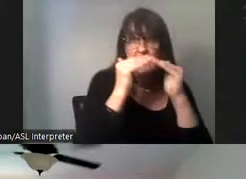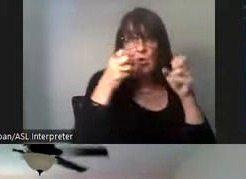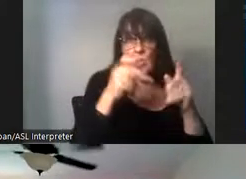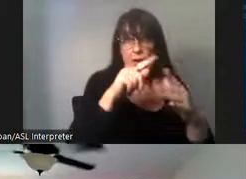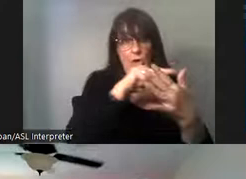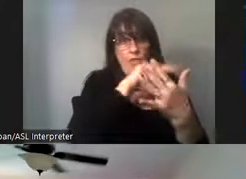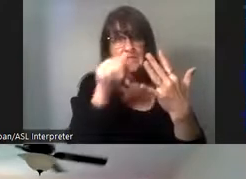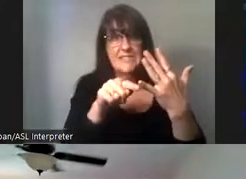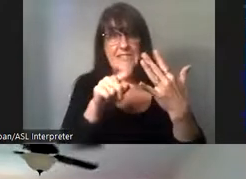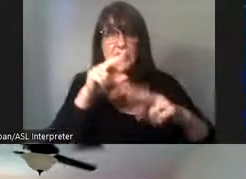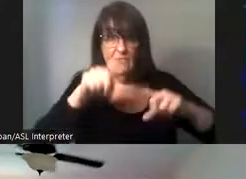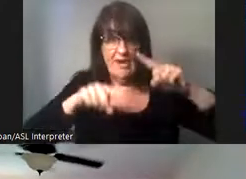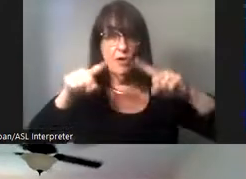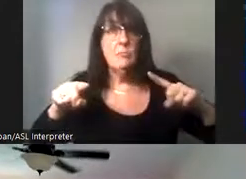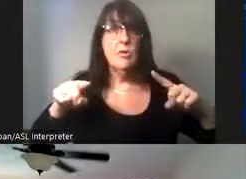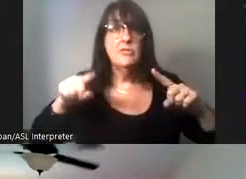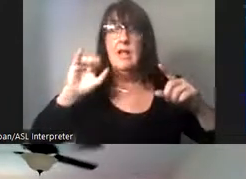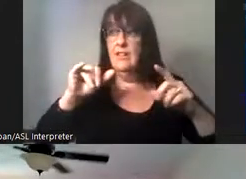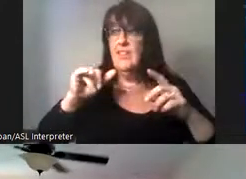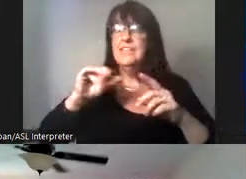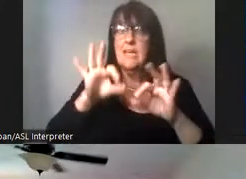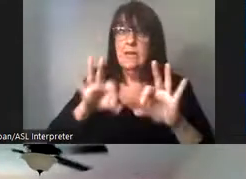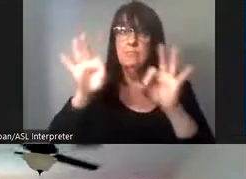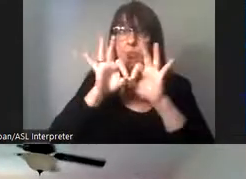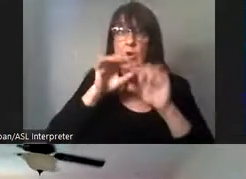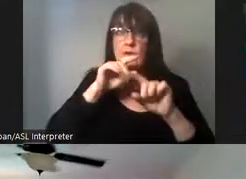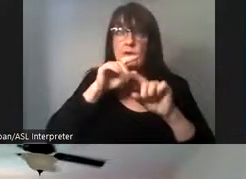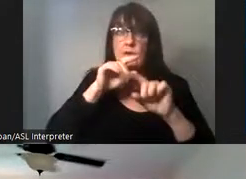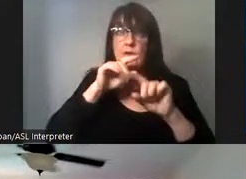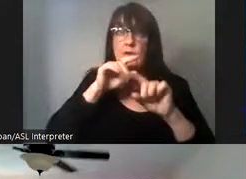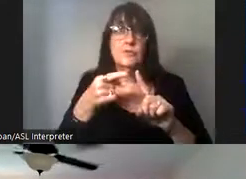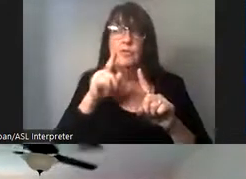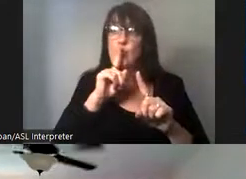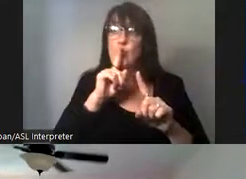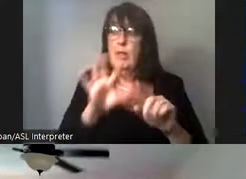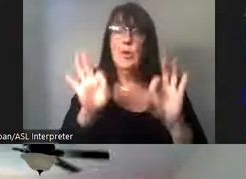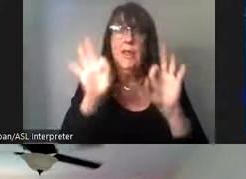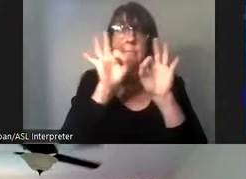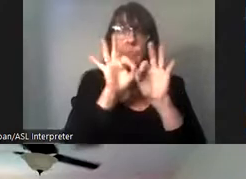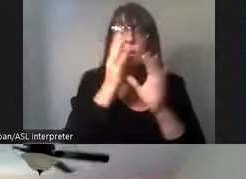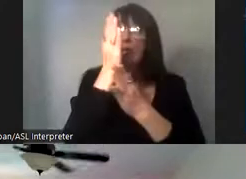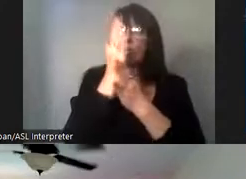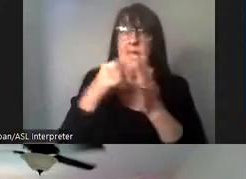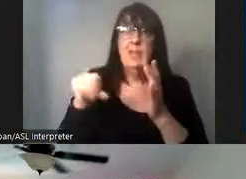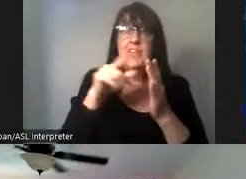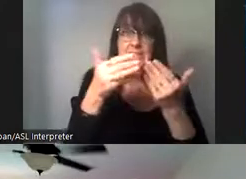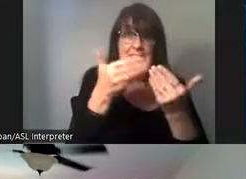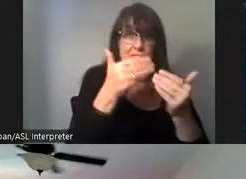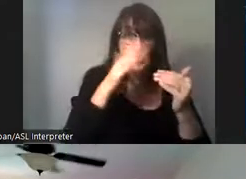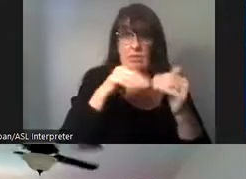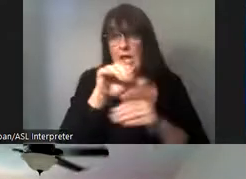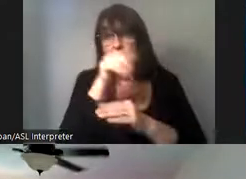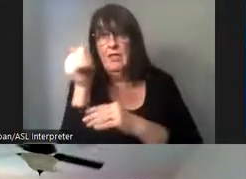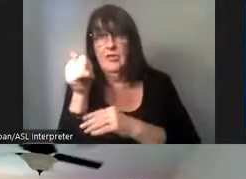are variables that matter during procurement. All of them are important, Some of them are easier than others,